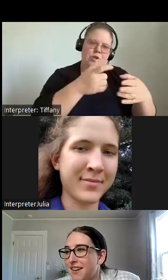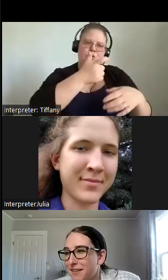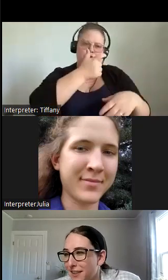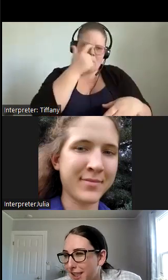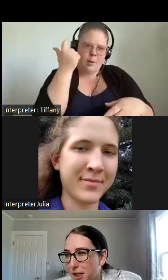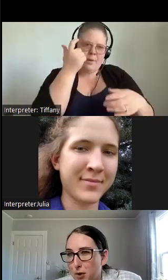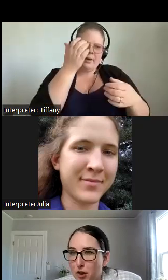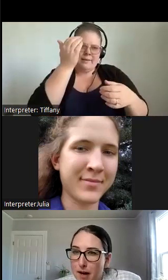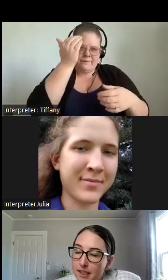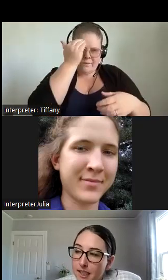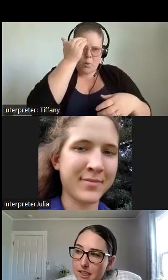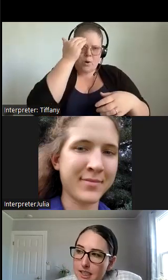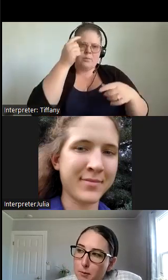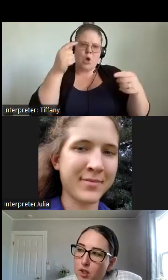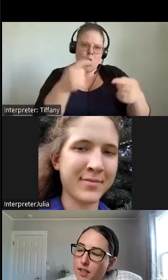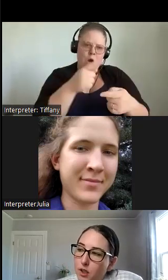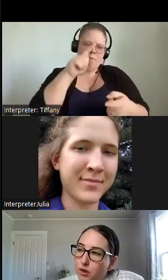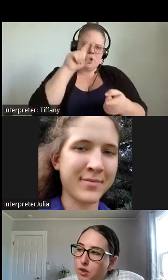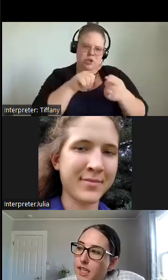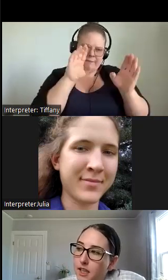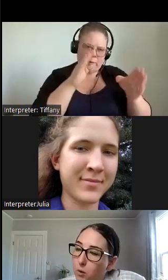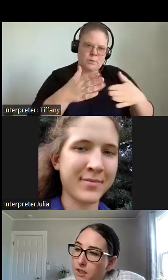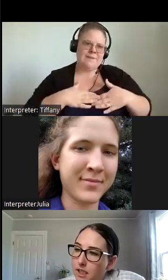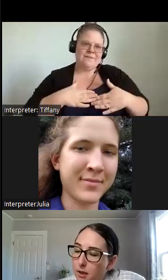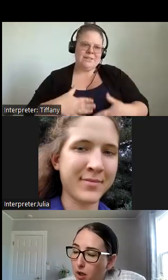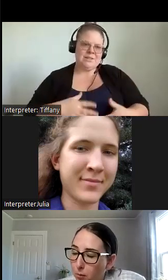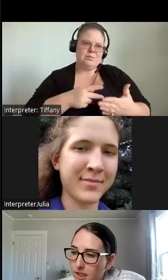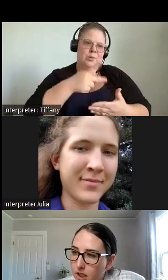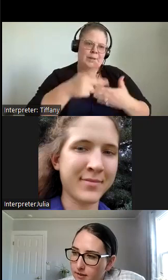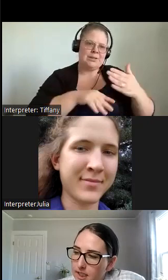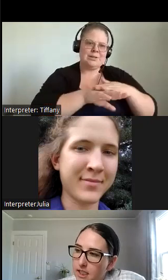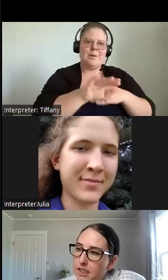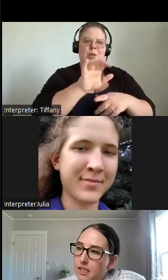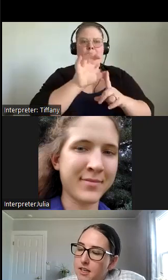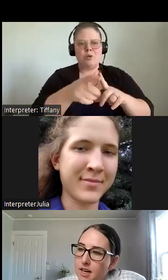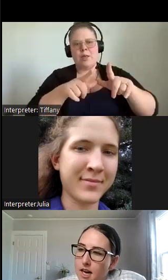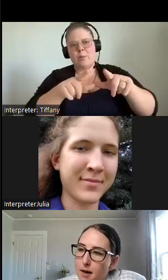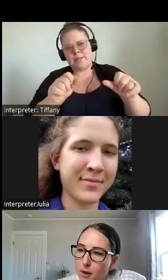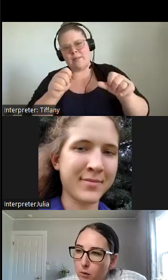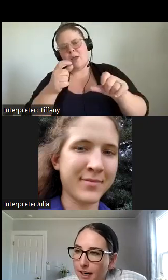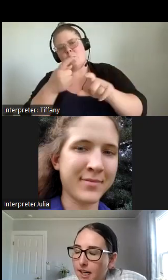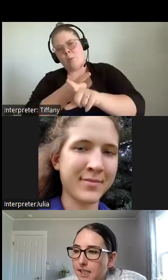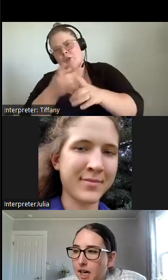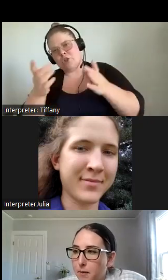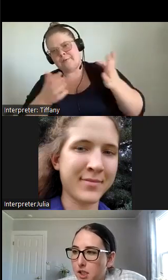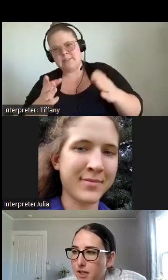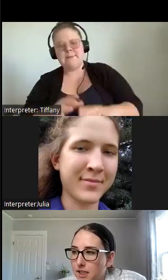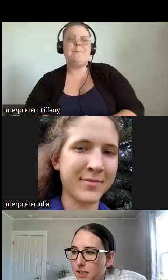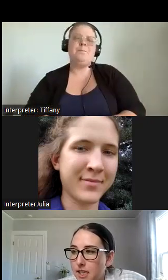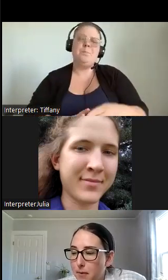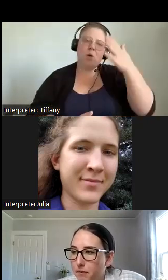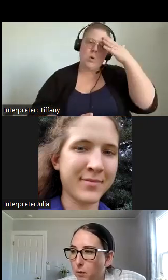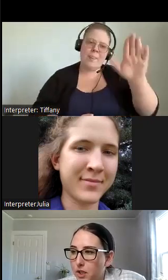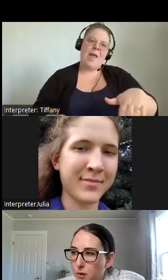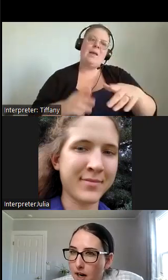reduction-focused, physically and programmatically accessible, and culturally and linguistically appropriate services. And we recognize that care management